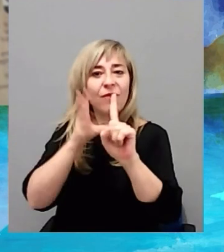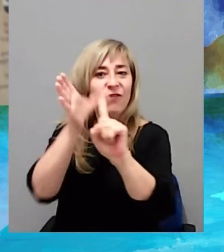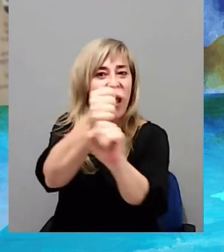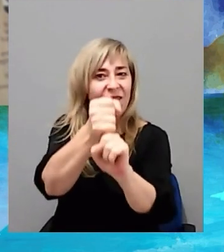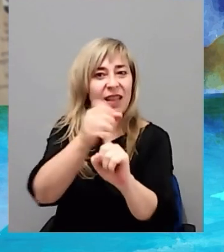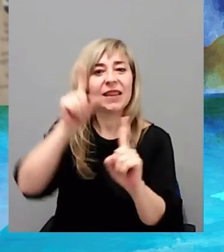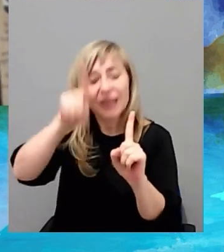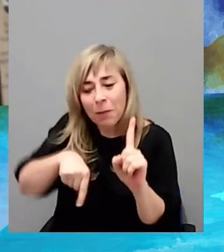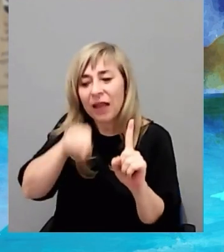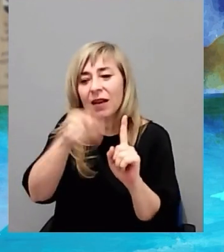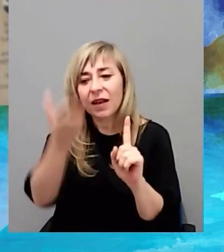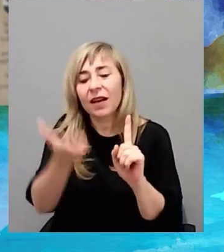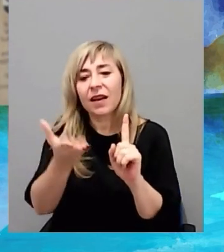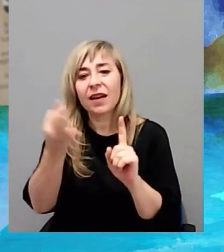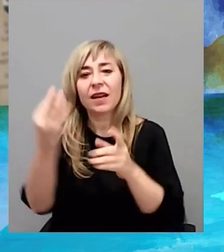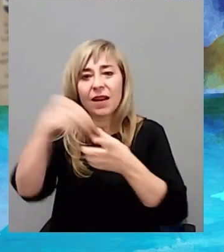wayfinding,